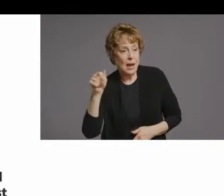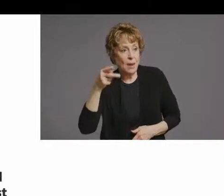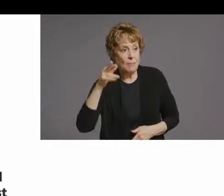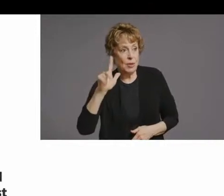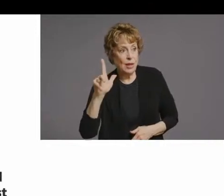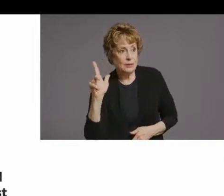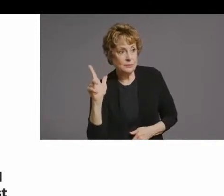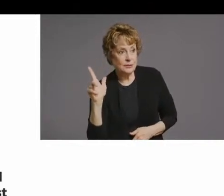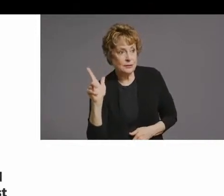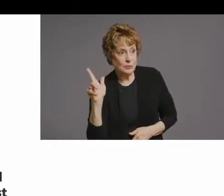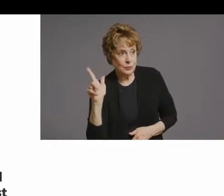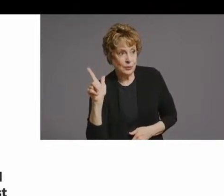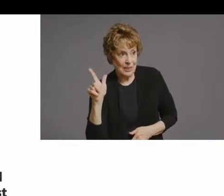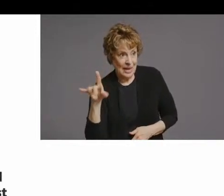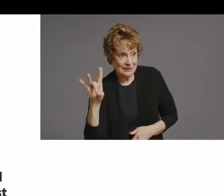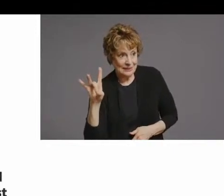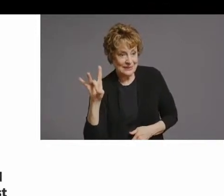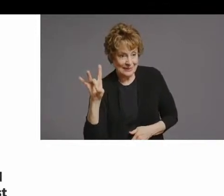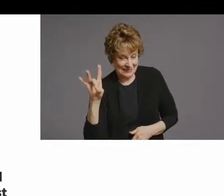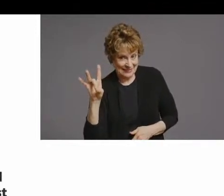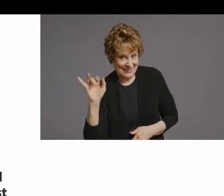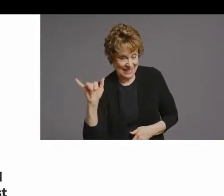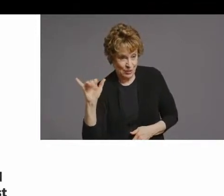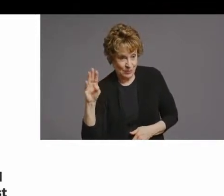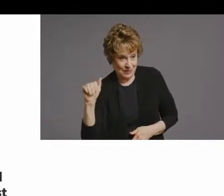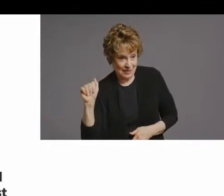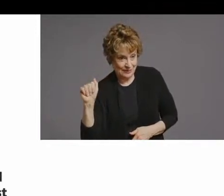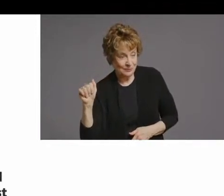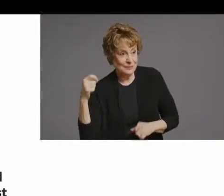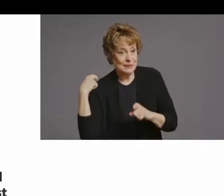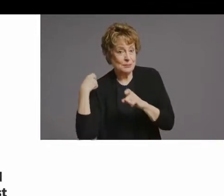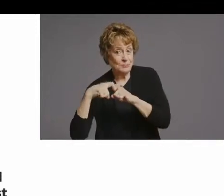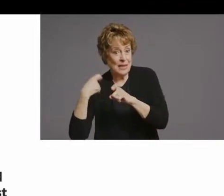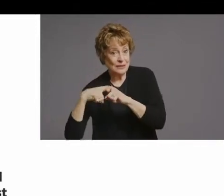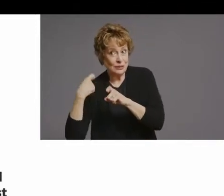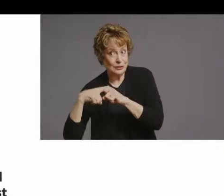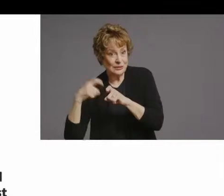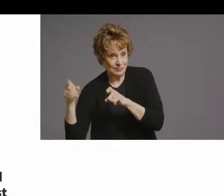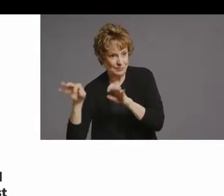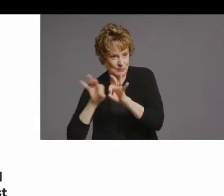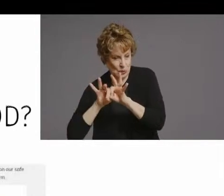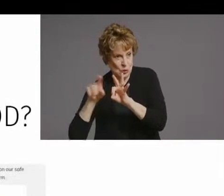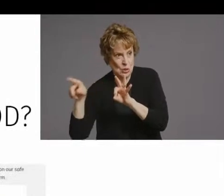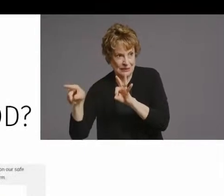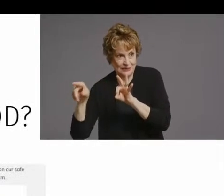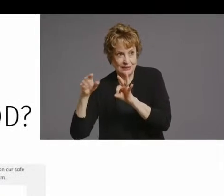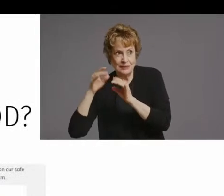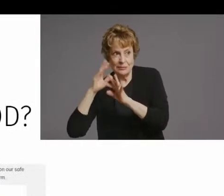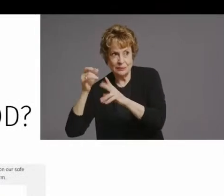have Spanish teletown halls that will be available as well.